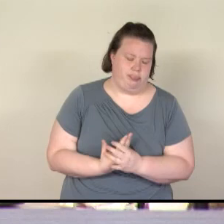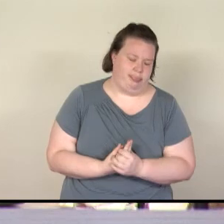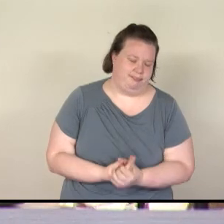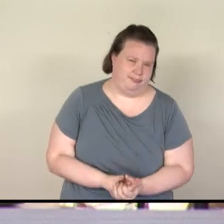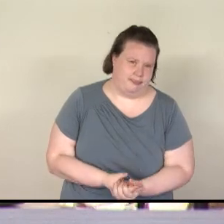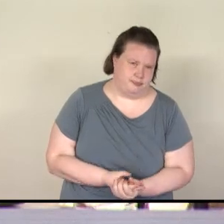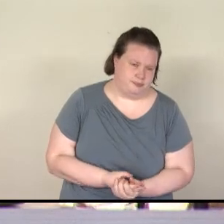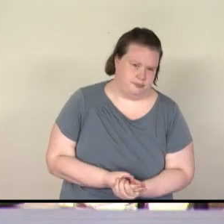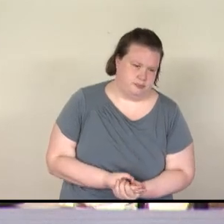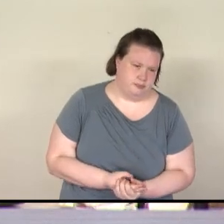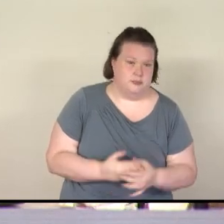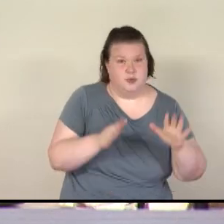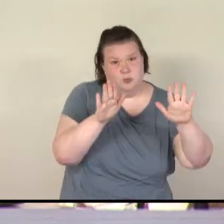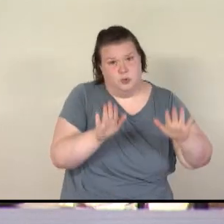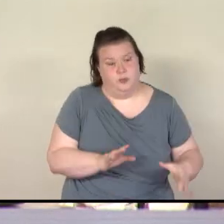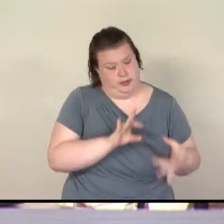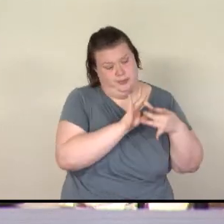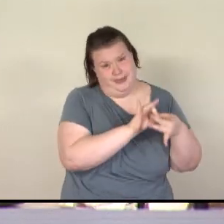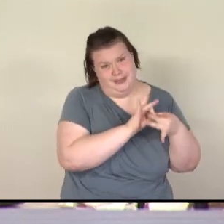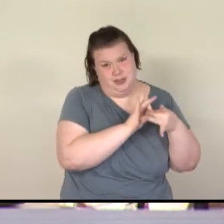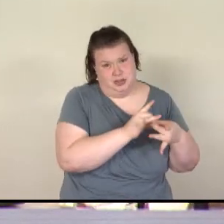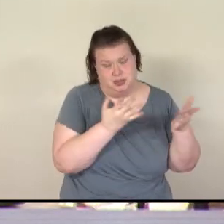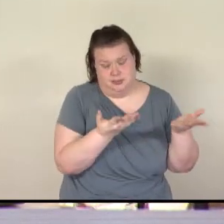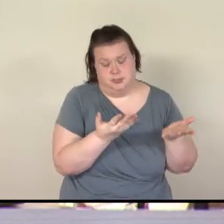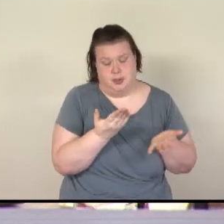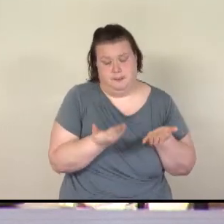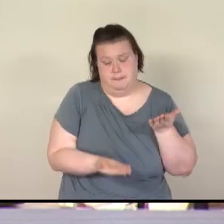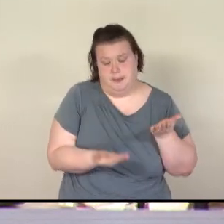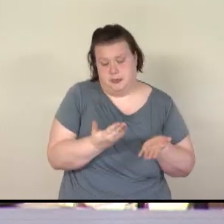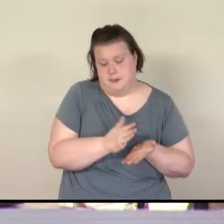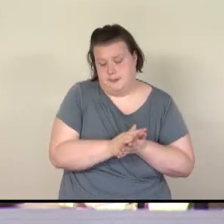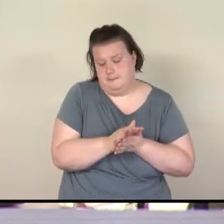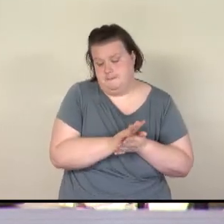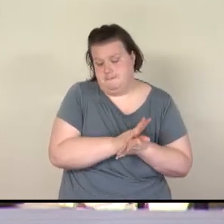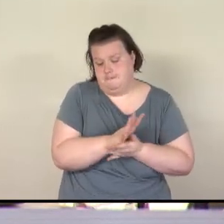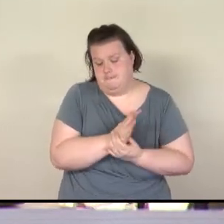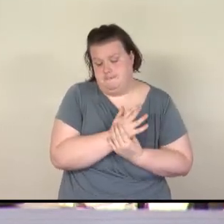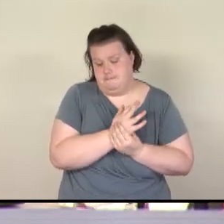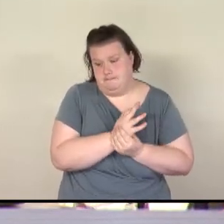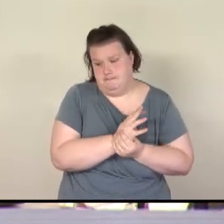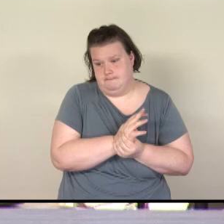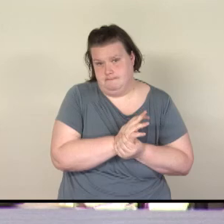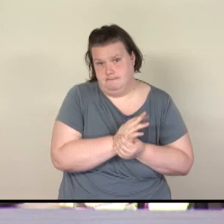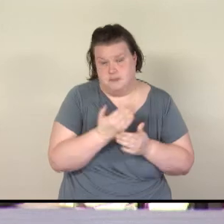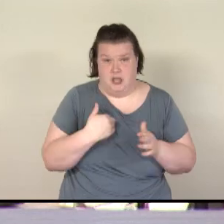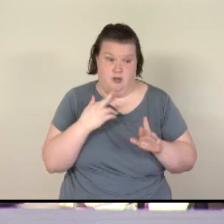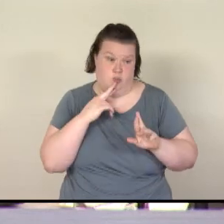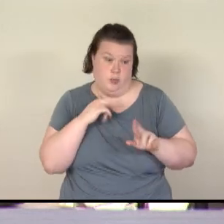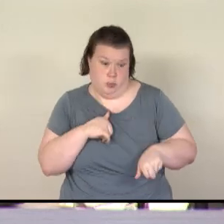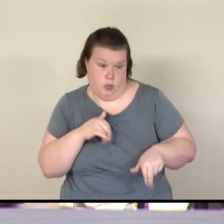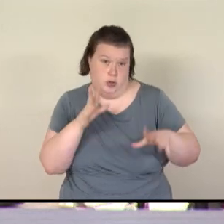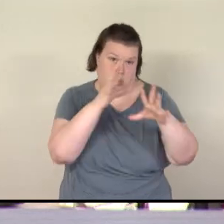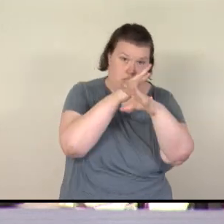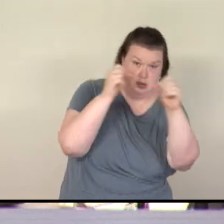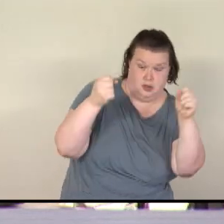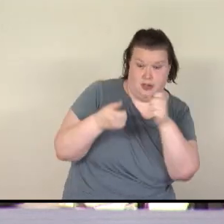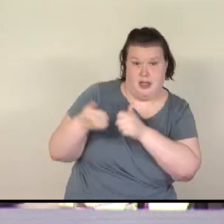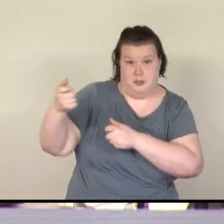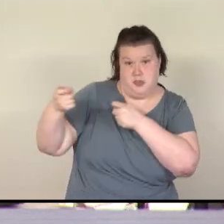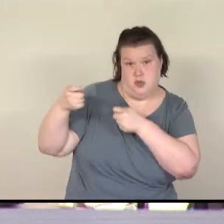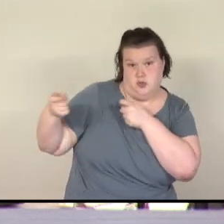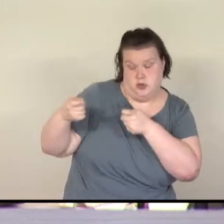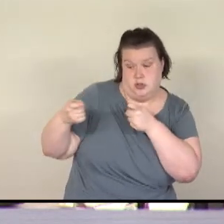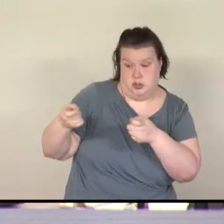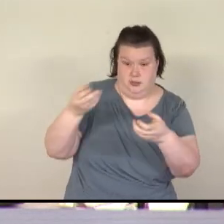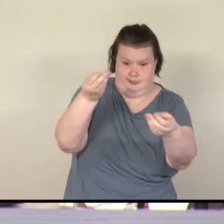again, we've got a great relationship with them. So maybe we can get a report. Dr. Kincannon and the administration can give us